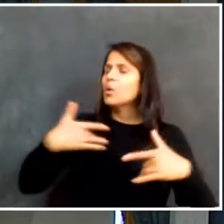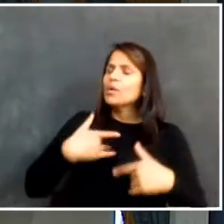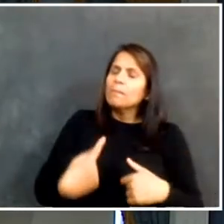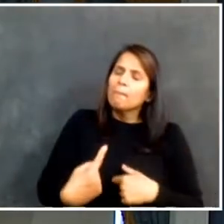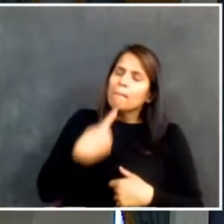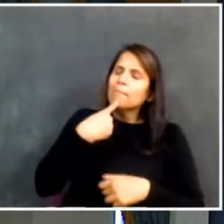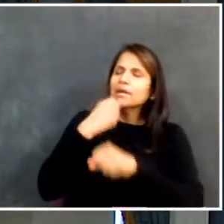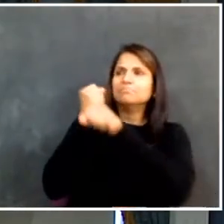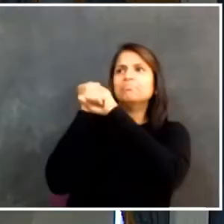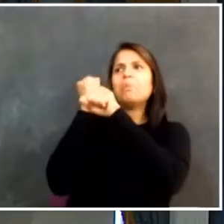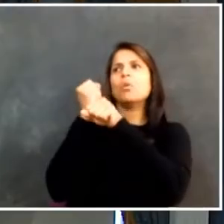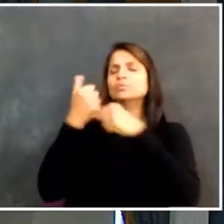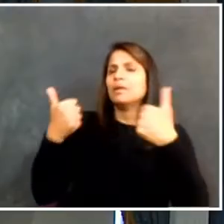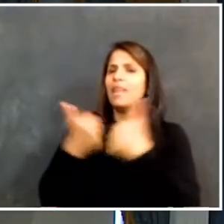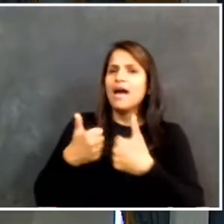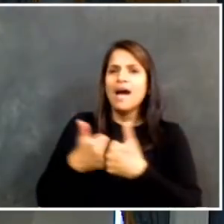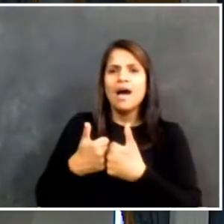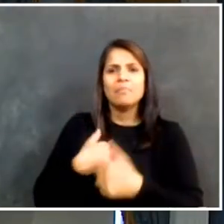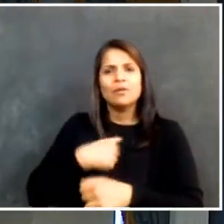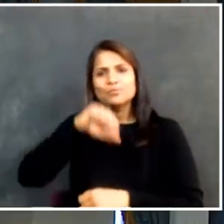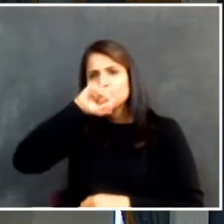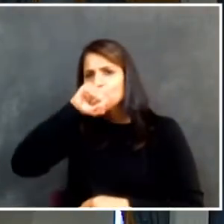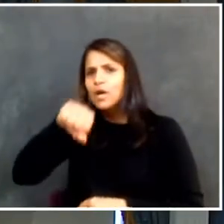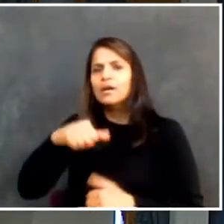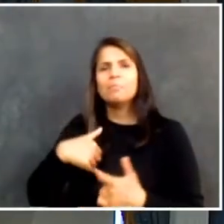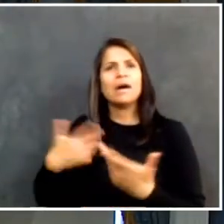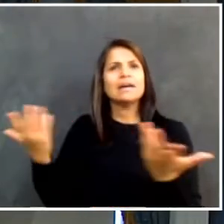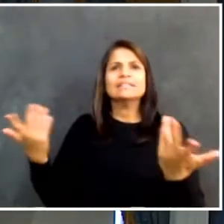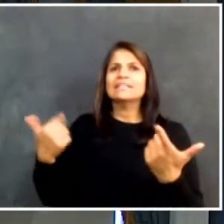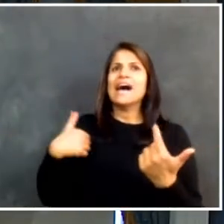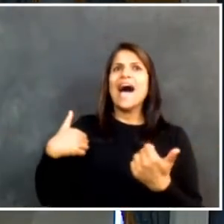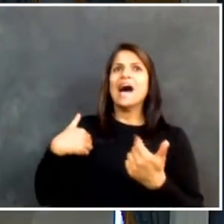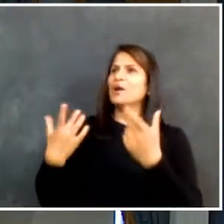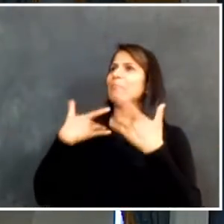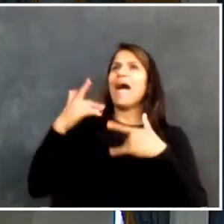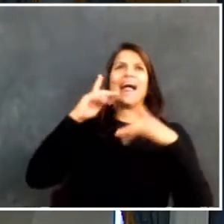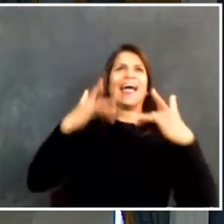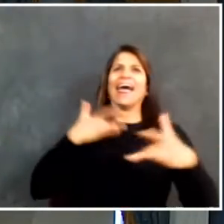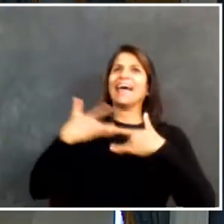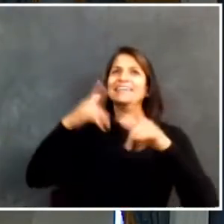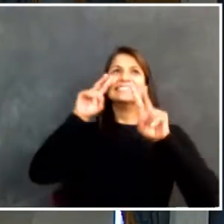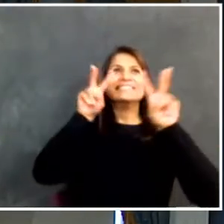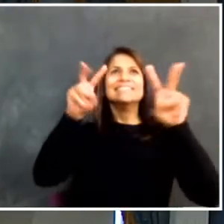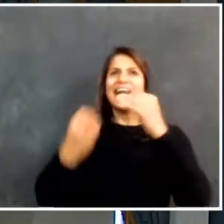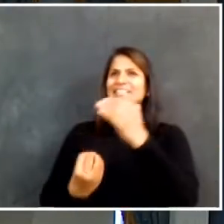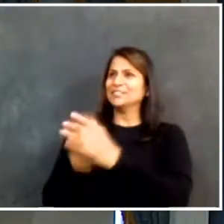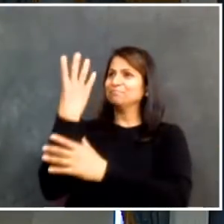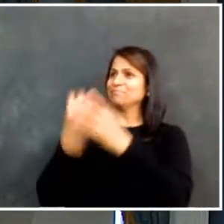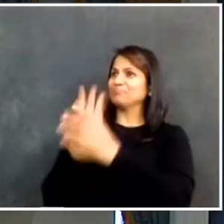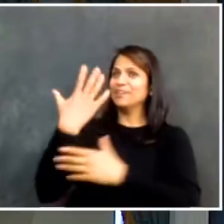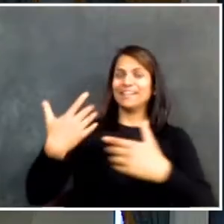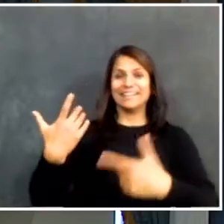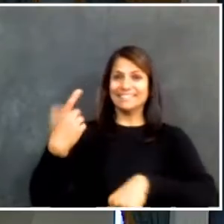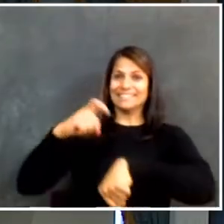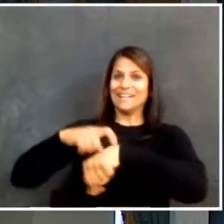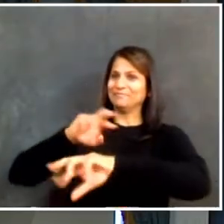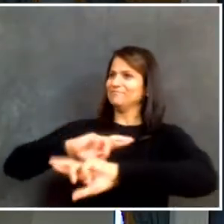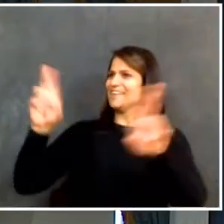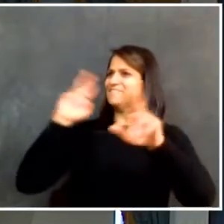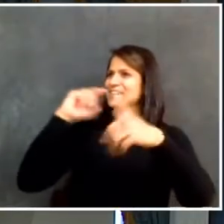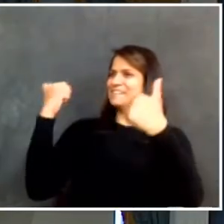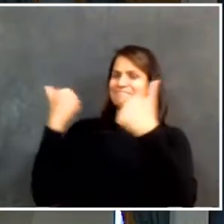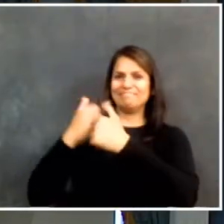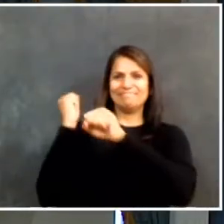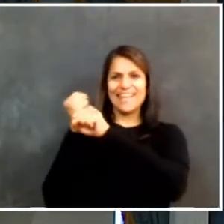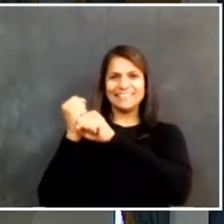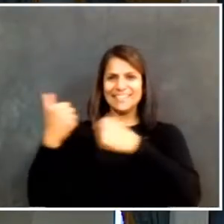that we have to do our recovery really careful way. And so as much as I want to see a baseball game deeply, I don't want to see a baseball